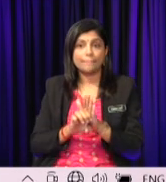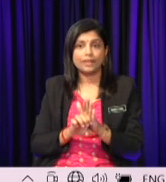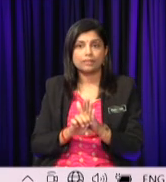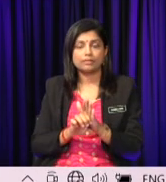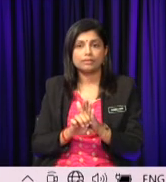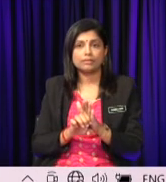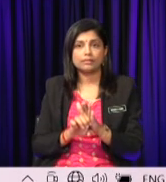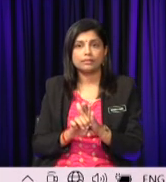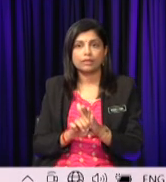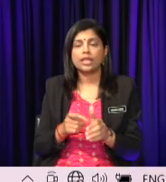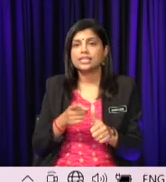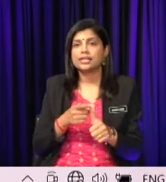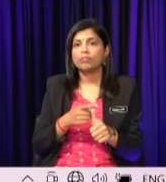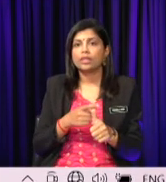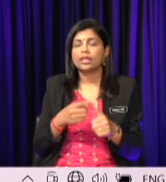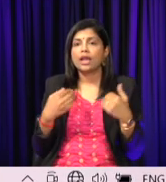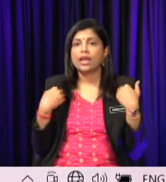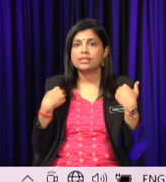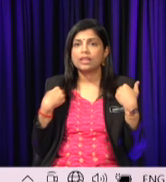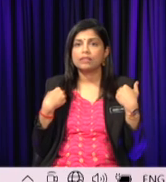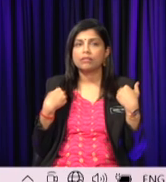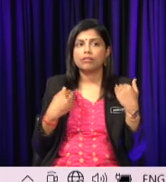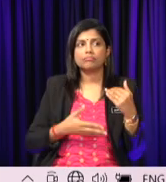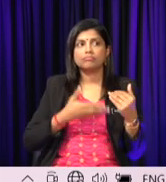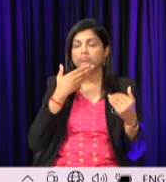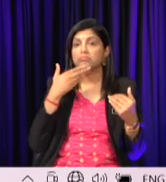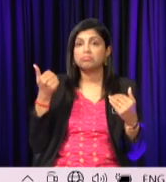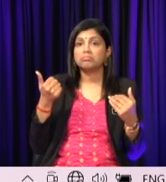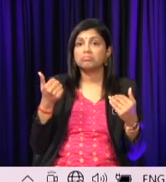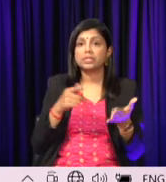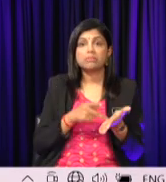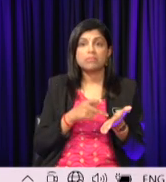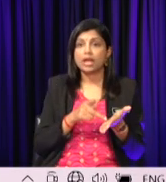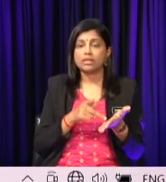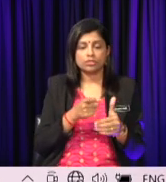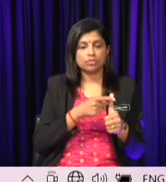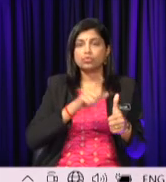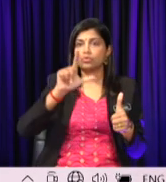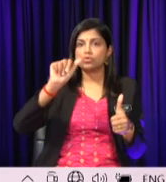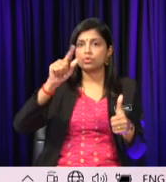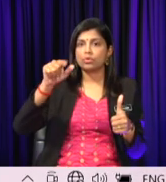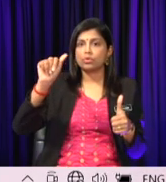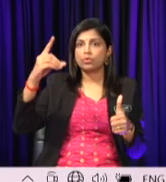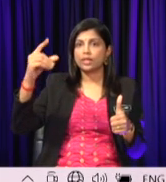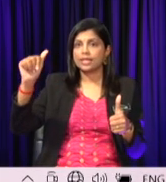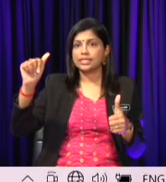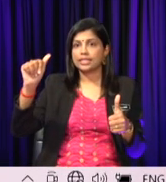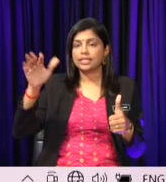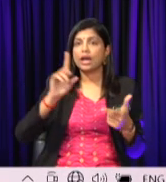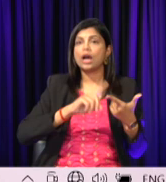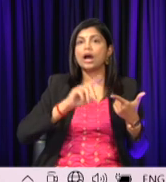about, oh, better prices. Mm-hmm. And she gave an example about doing it on Shopee, etc. But maybe if you can give